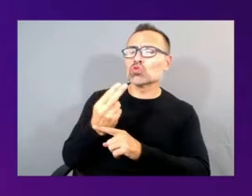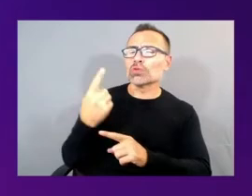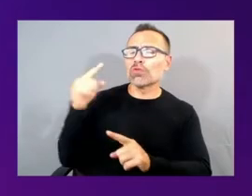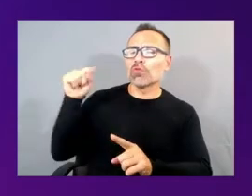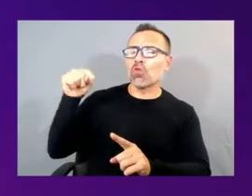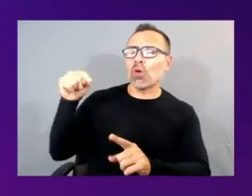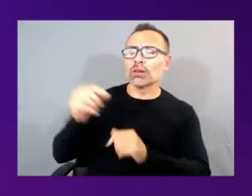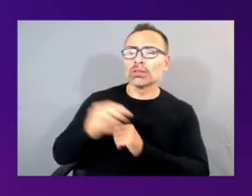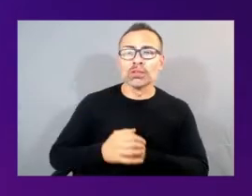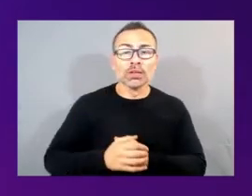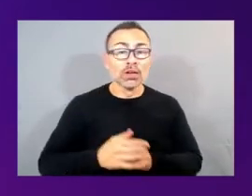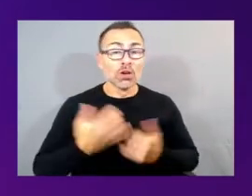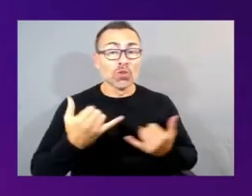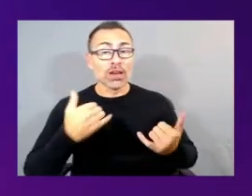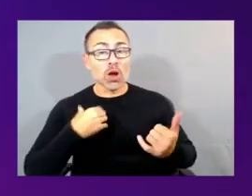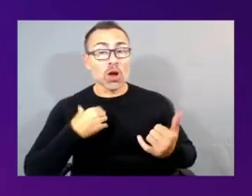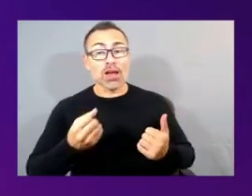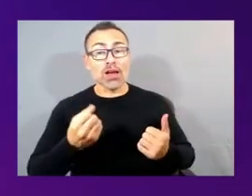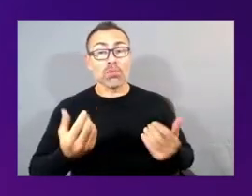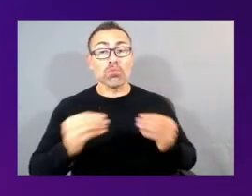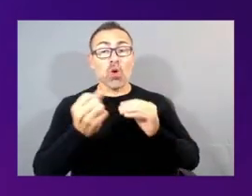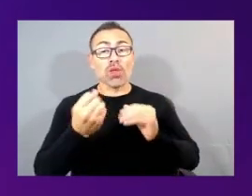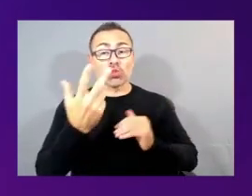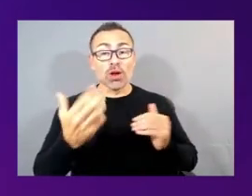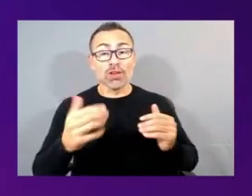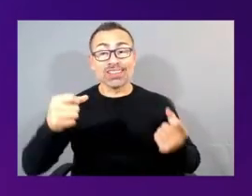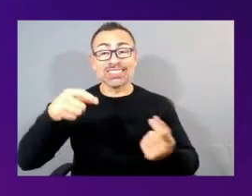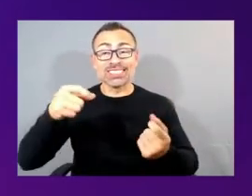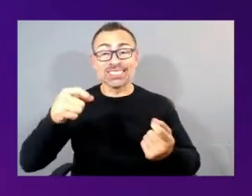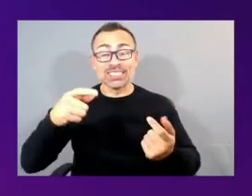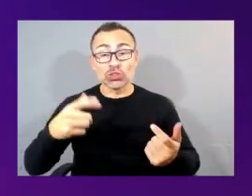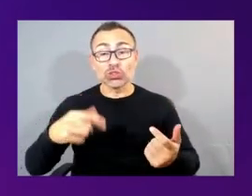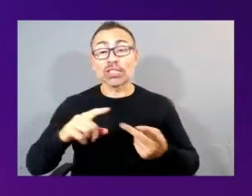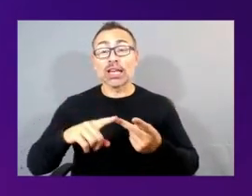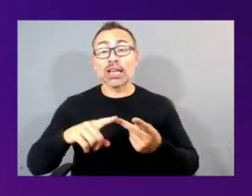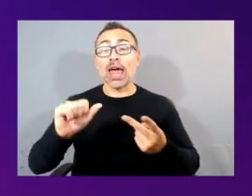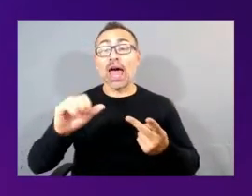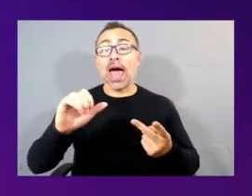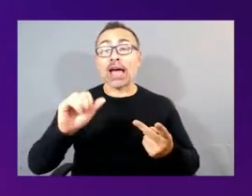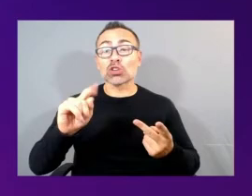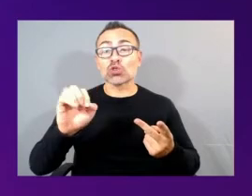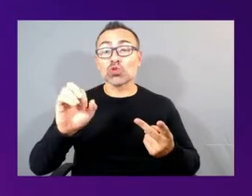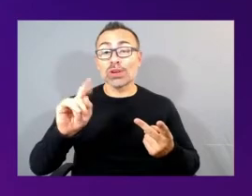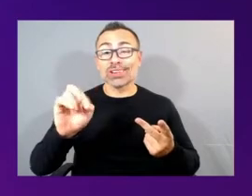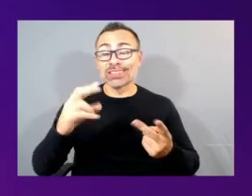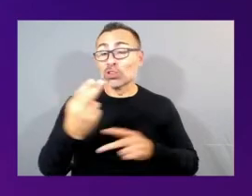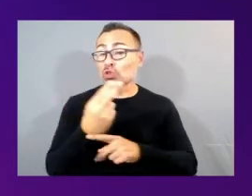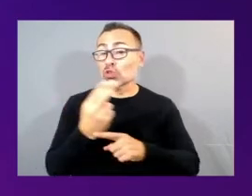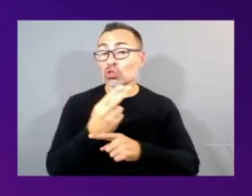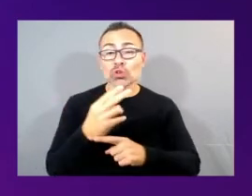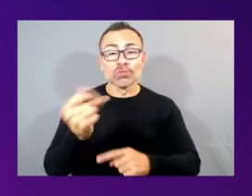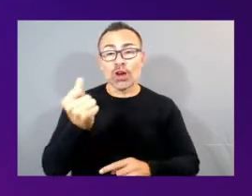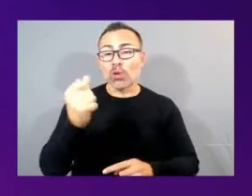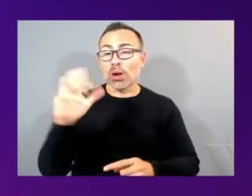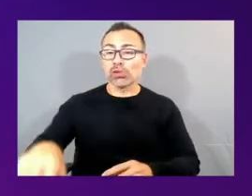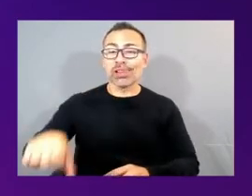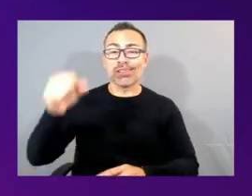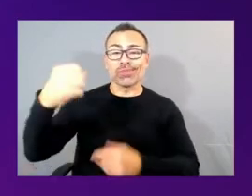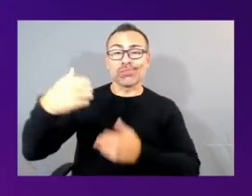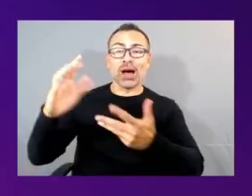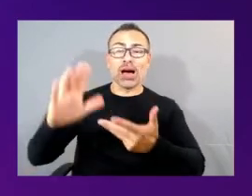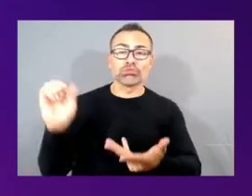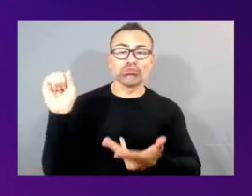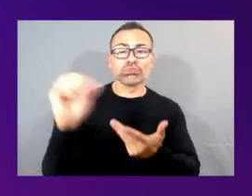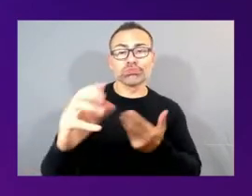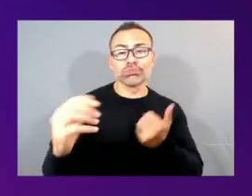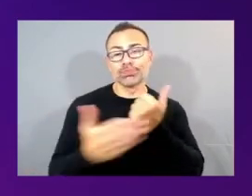12,000 industrial sensors and actuators out of the box, which means that, there's a sensor for every use case. And additionally, we